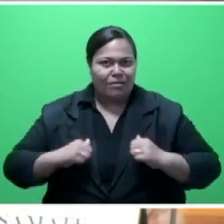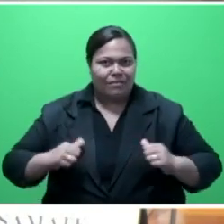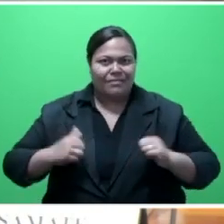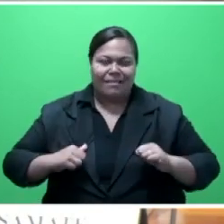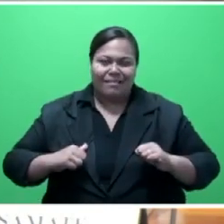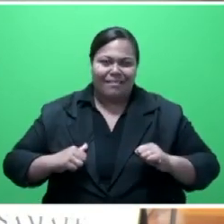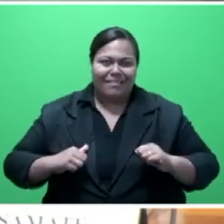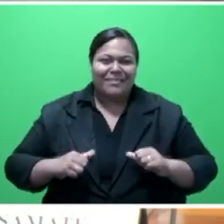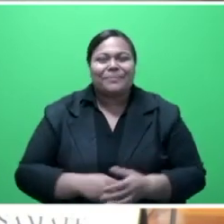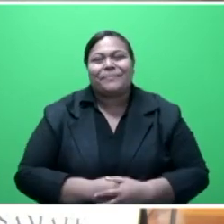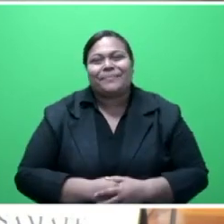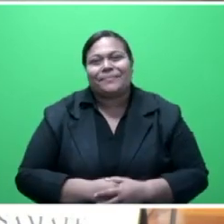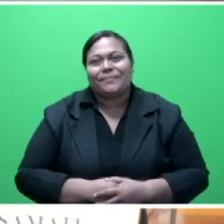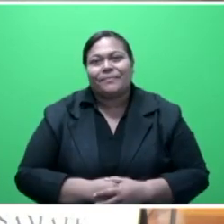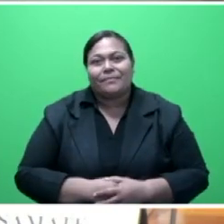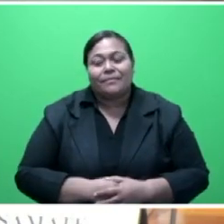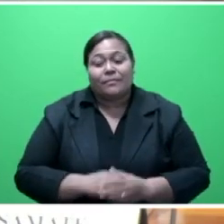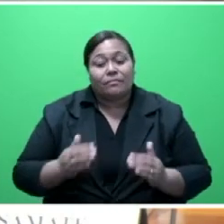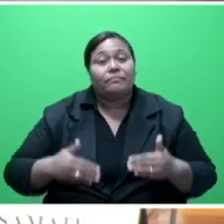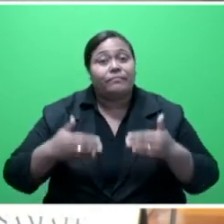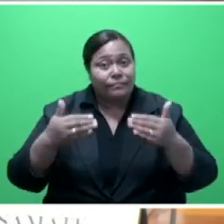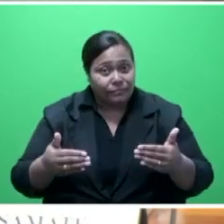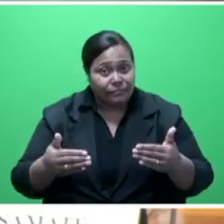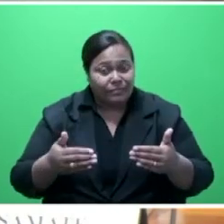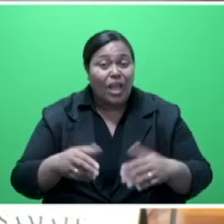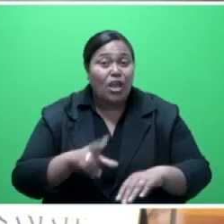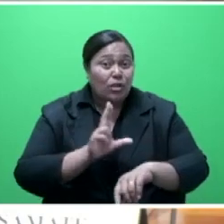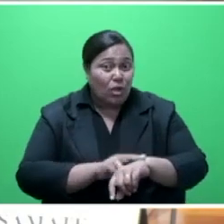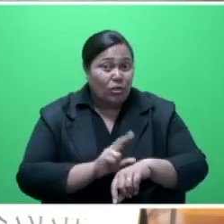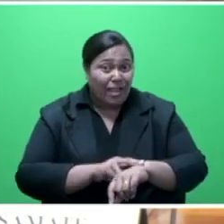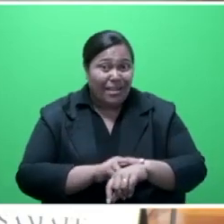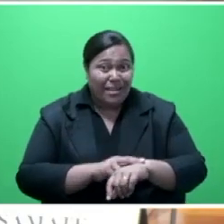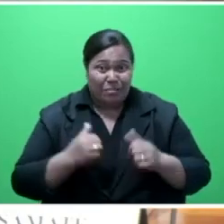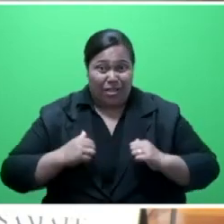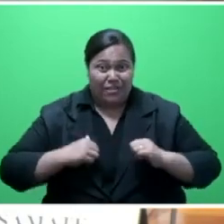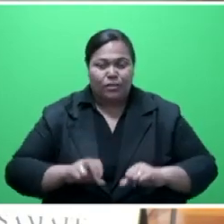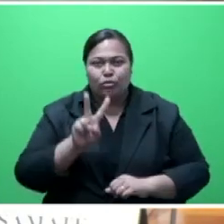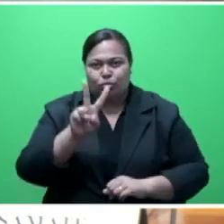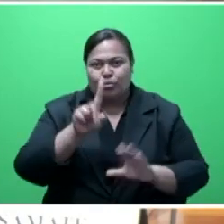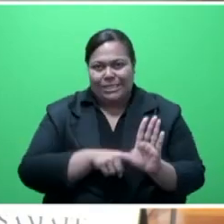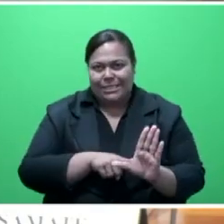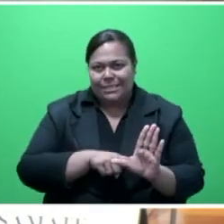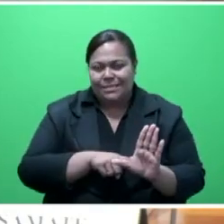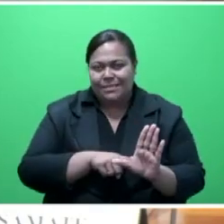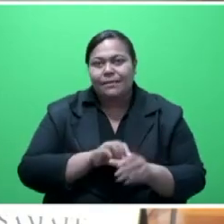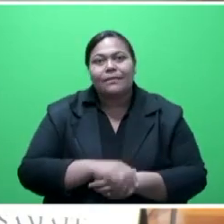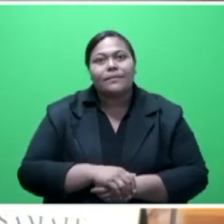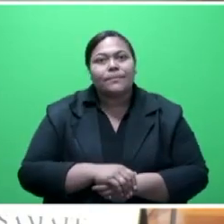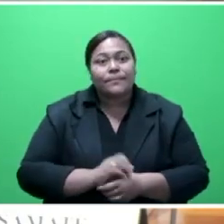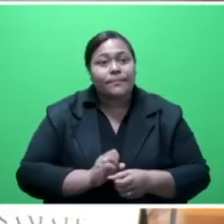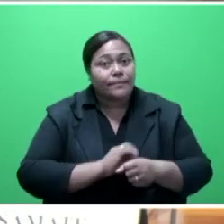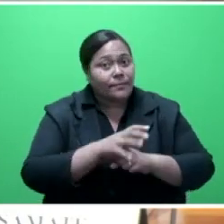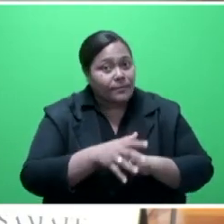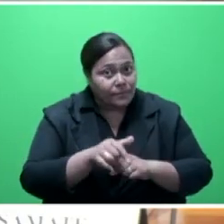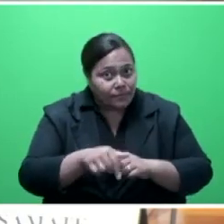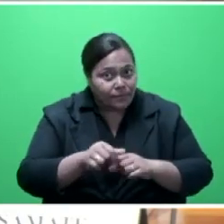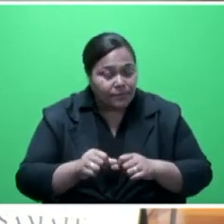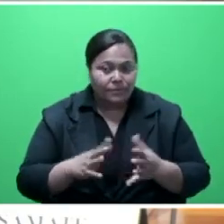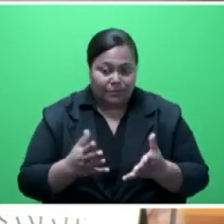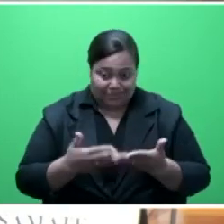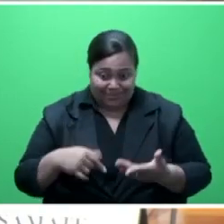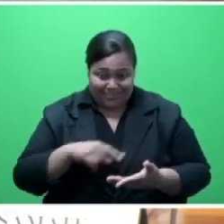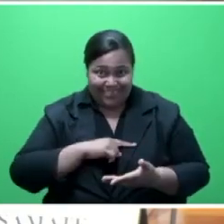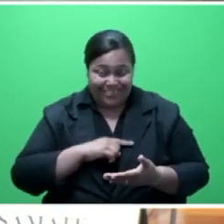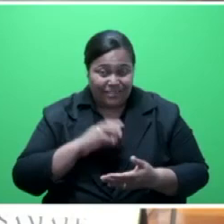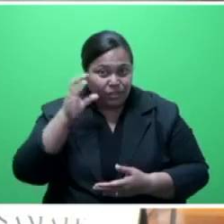forward, however, Mr. Speaker, sir, internships for doctors will now be 2 years. Mr. Speaker, as a COVID-contained country, Fiji